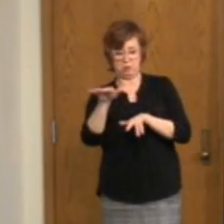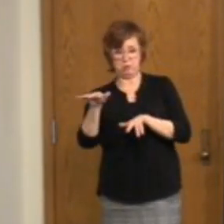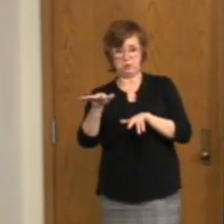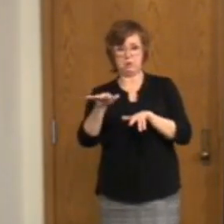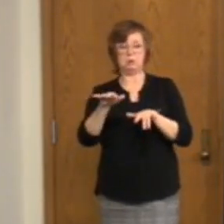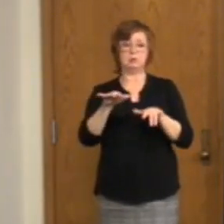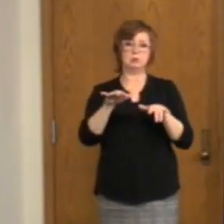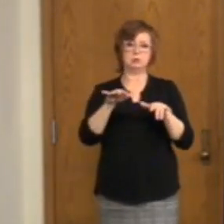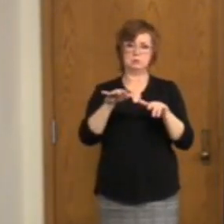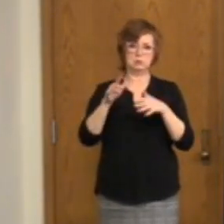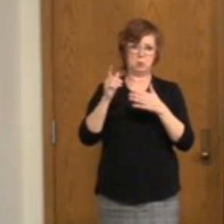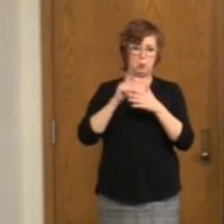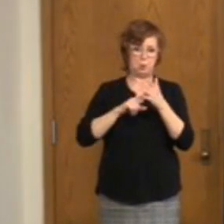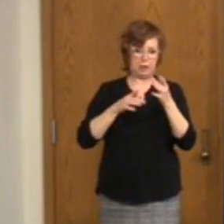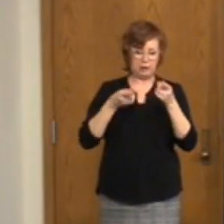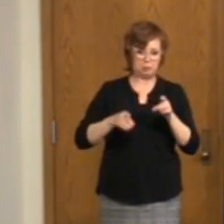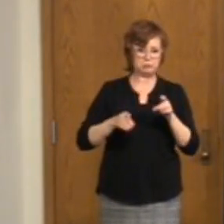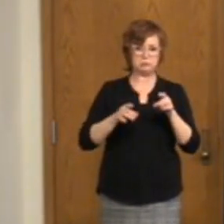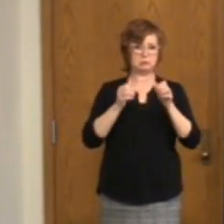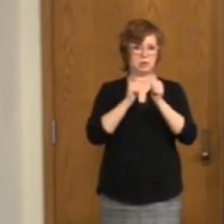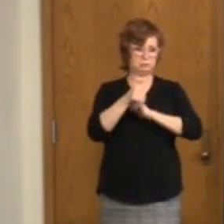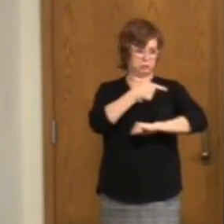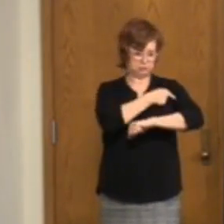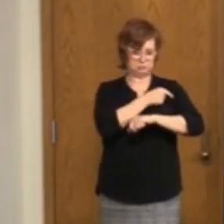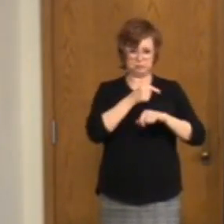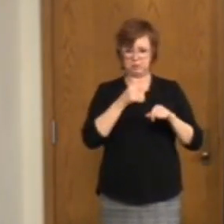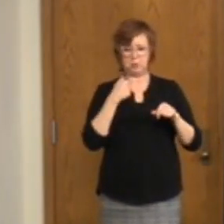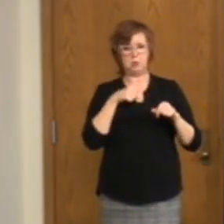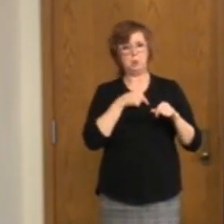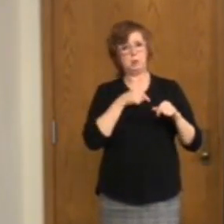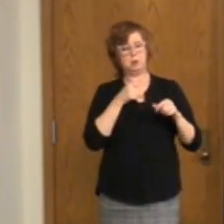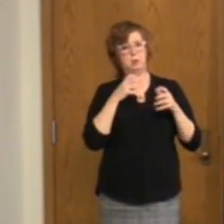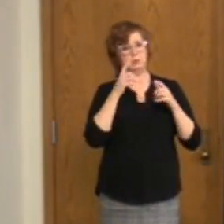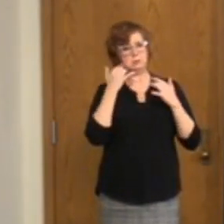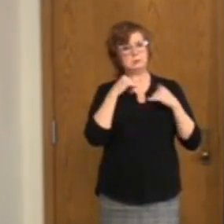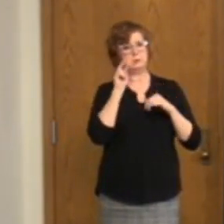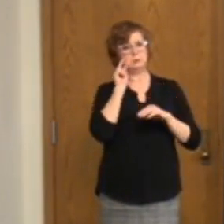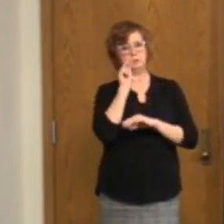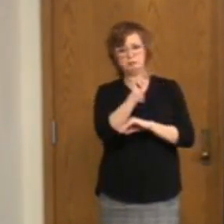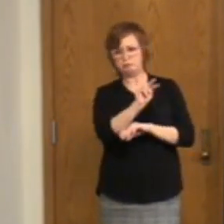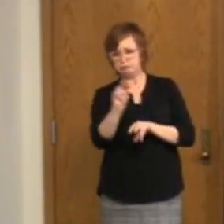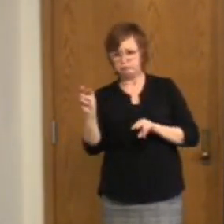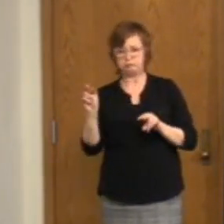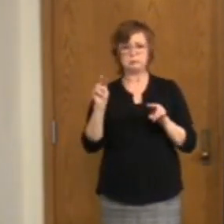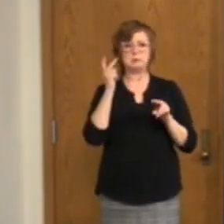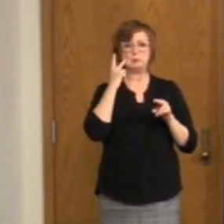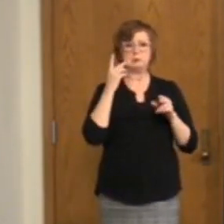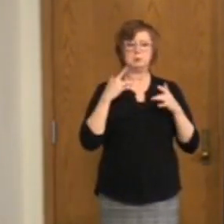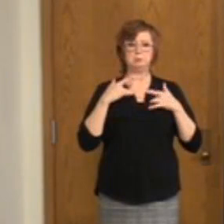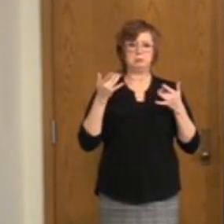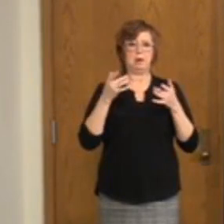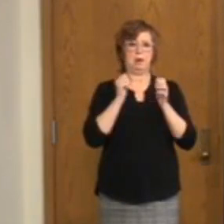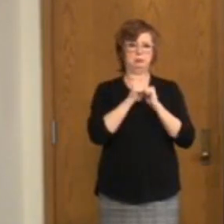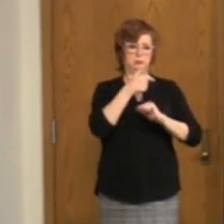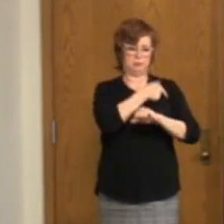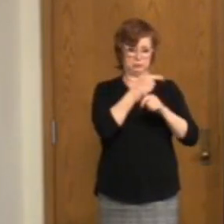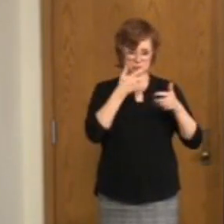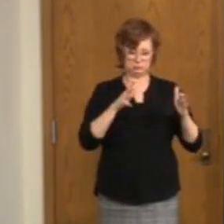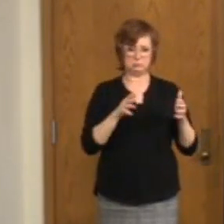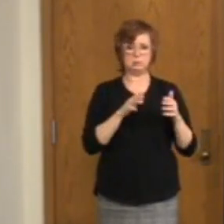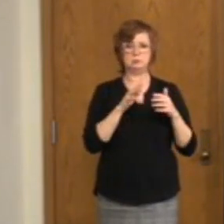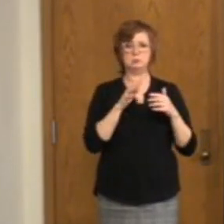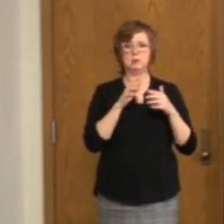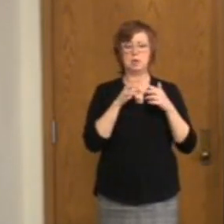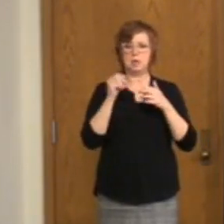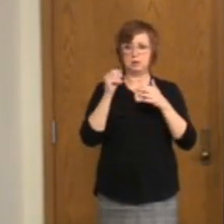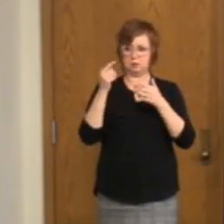many residents of Saskatchewan as quickly as vaccinations come. So in relation to that, we're already thinking about how